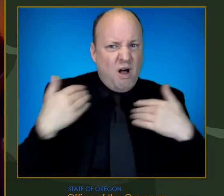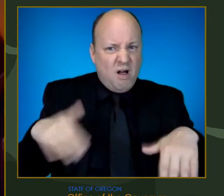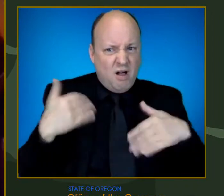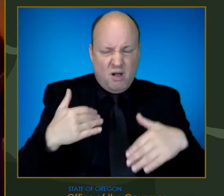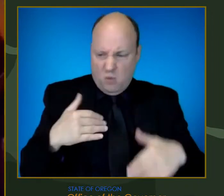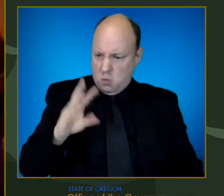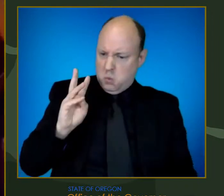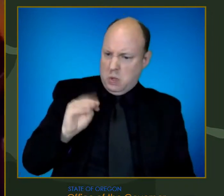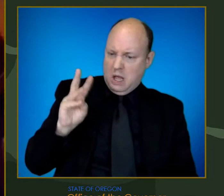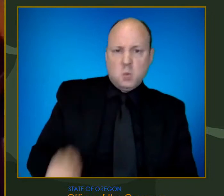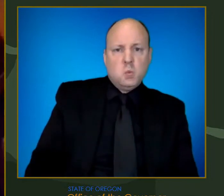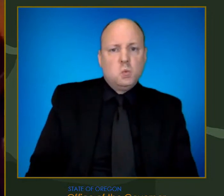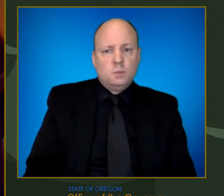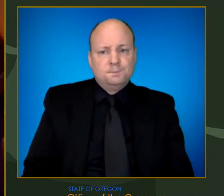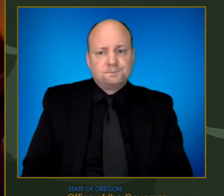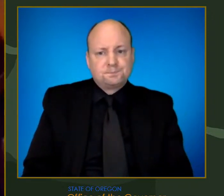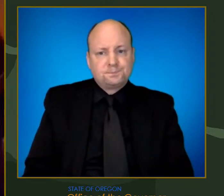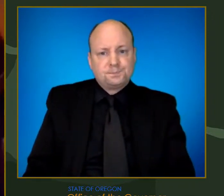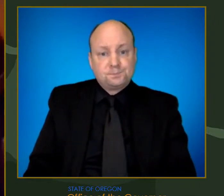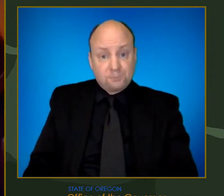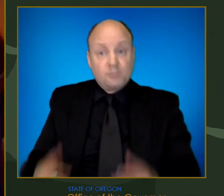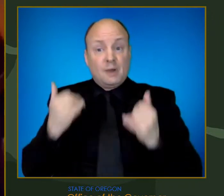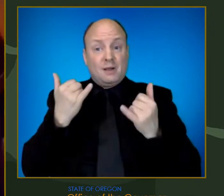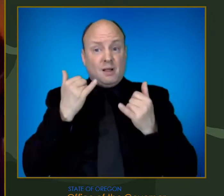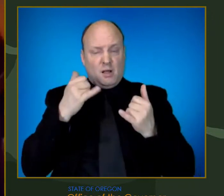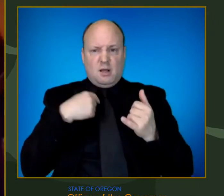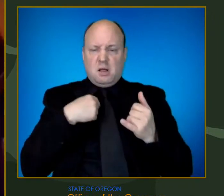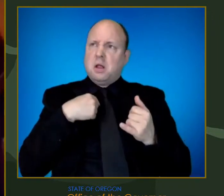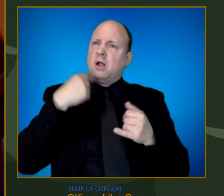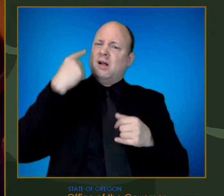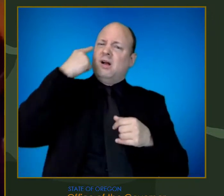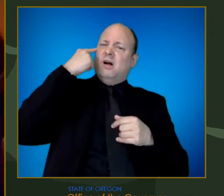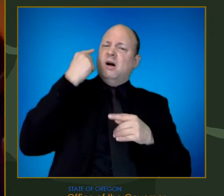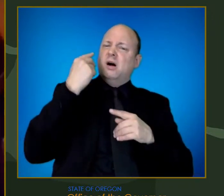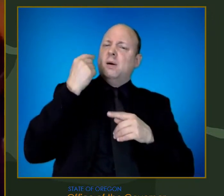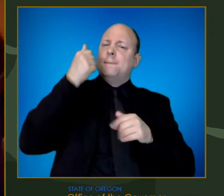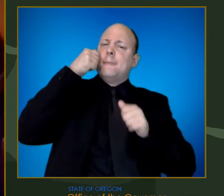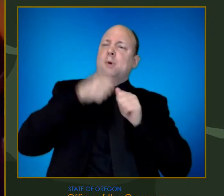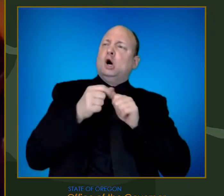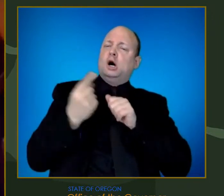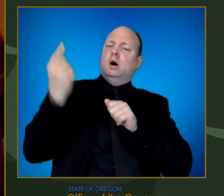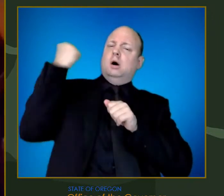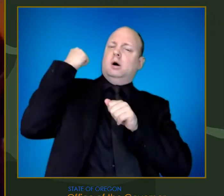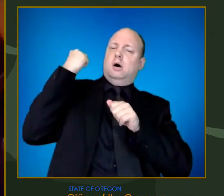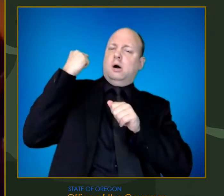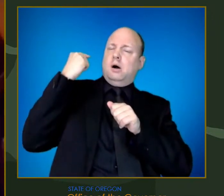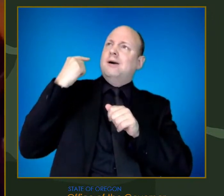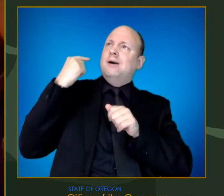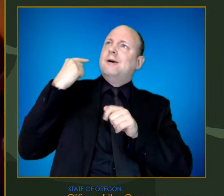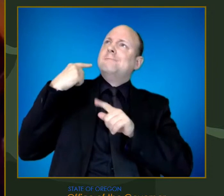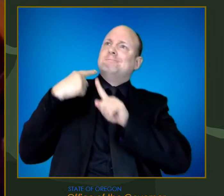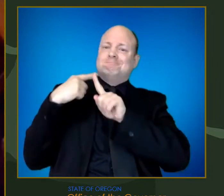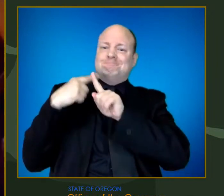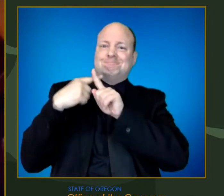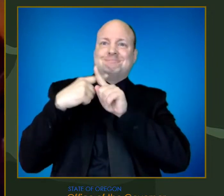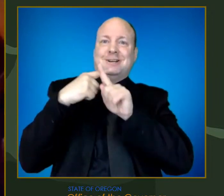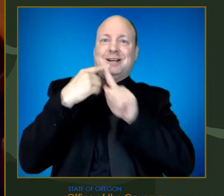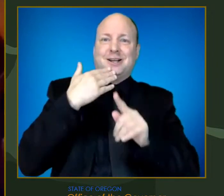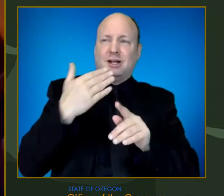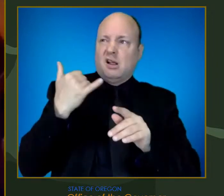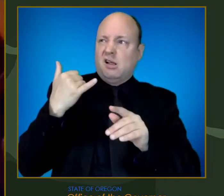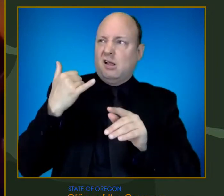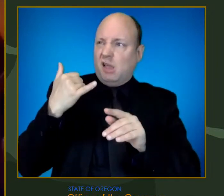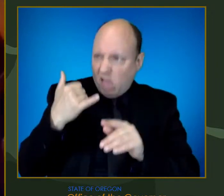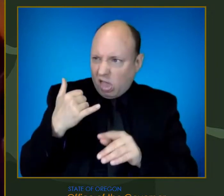the most pessimistic scenario in our most recent COVID-19 modeling. The percentage of positive COVID tests has followed a